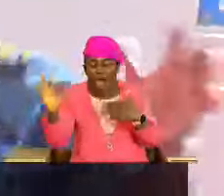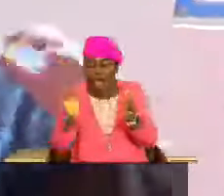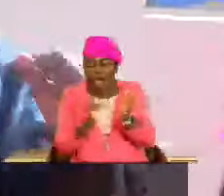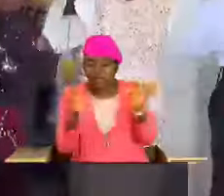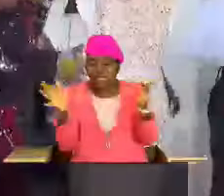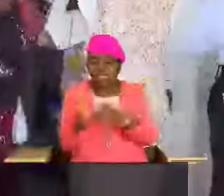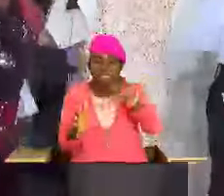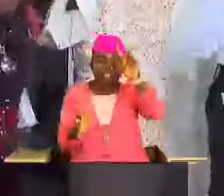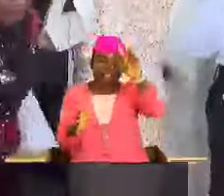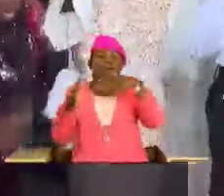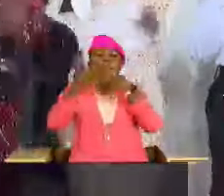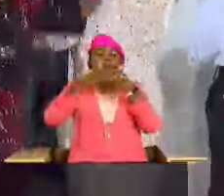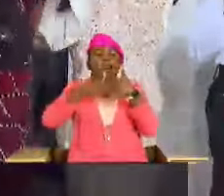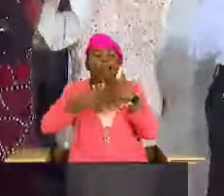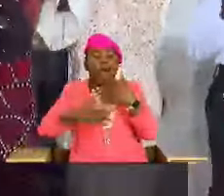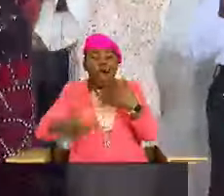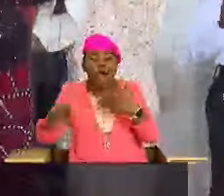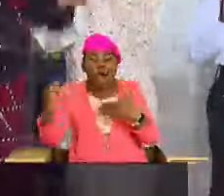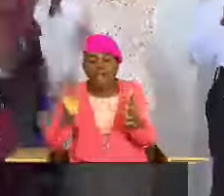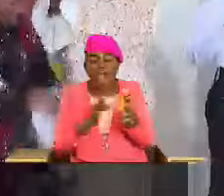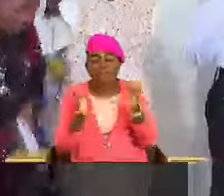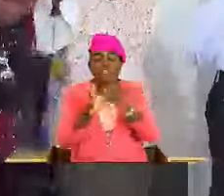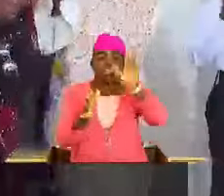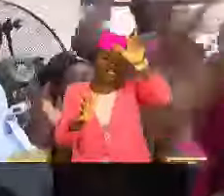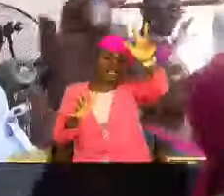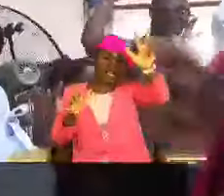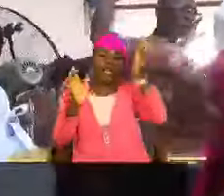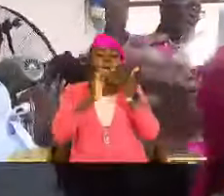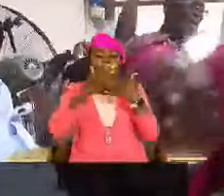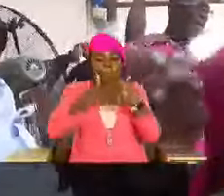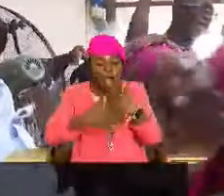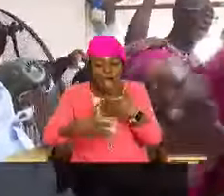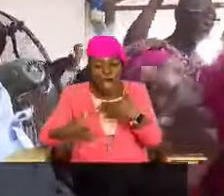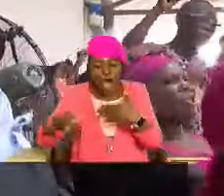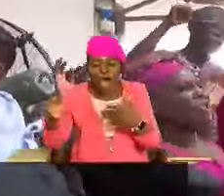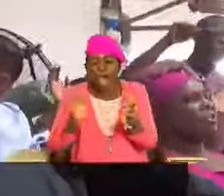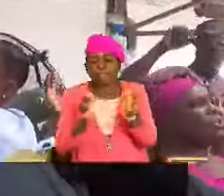Jesus louder louder that's